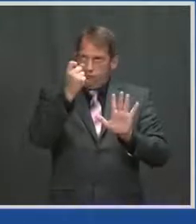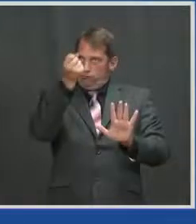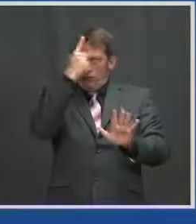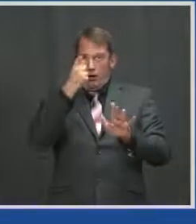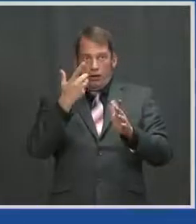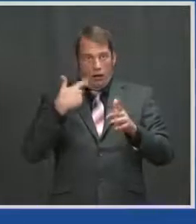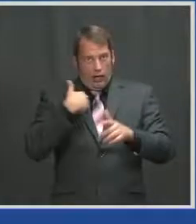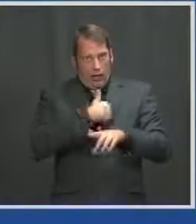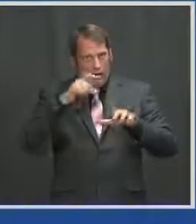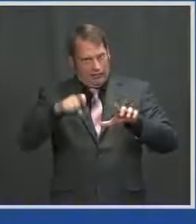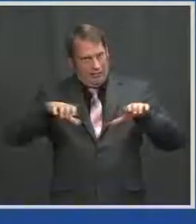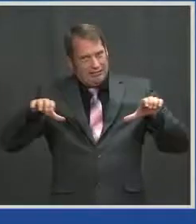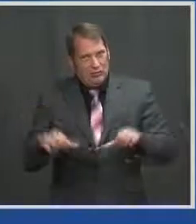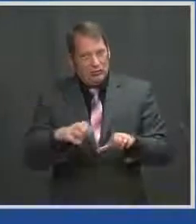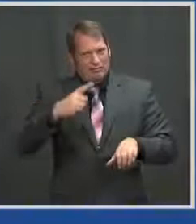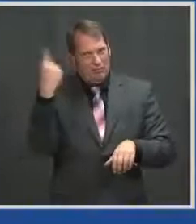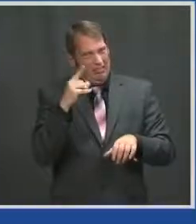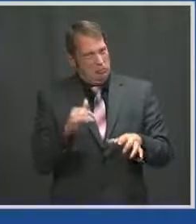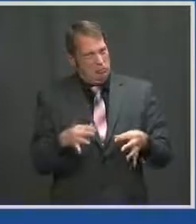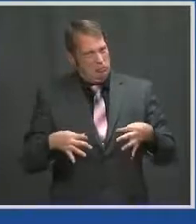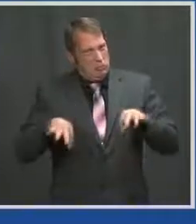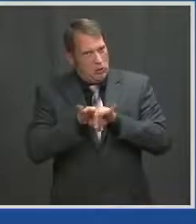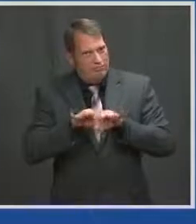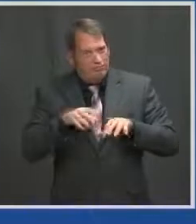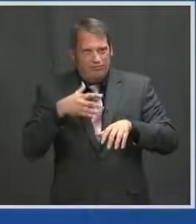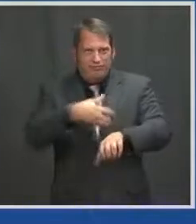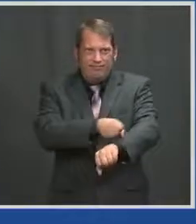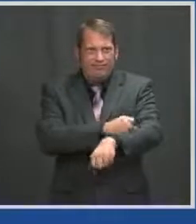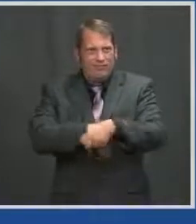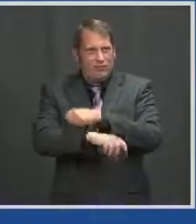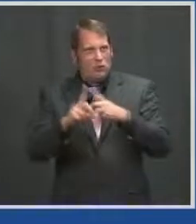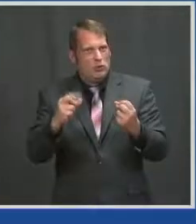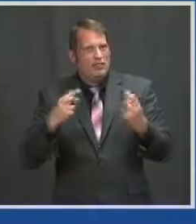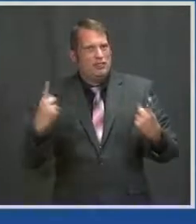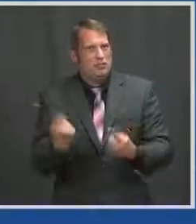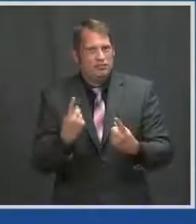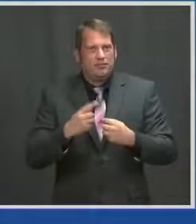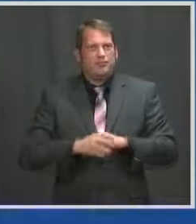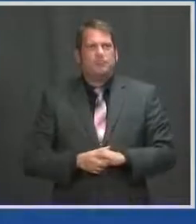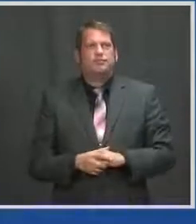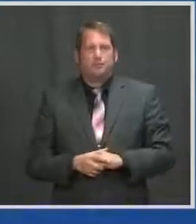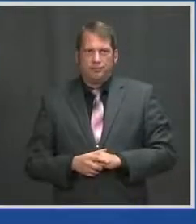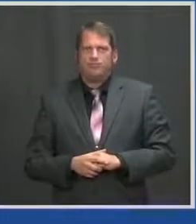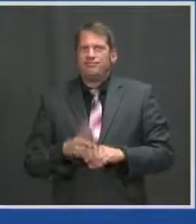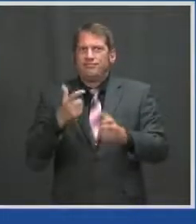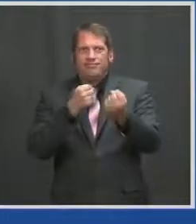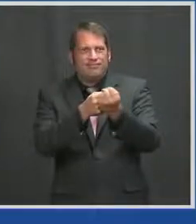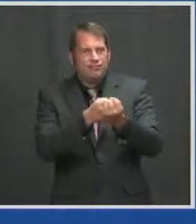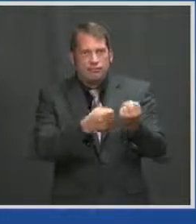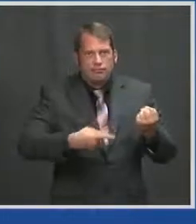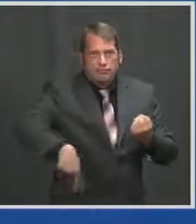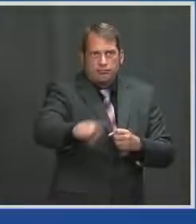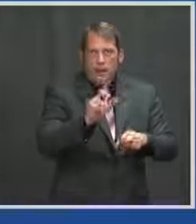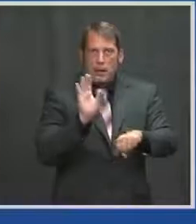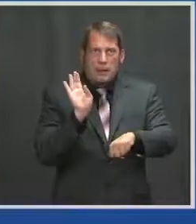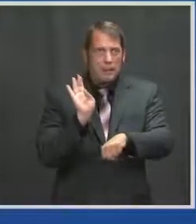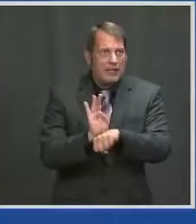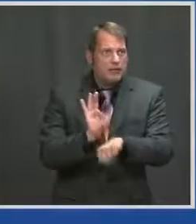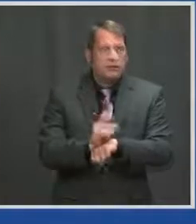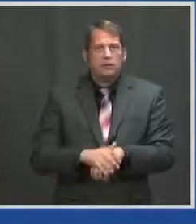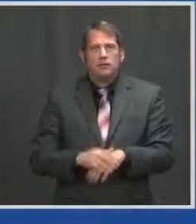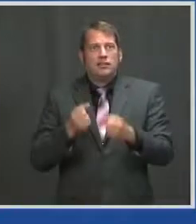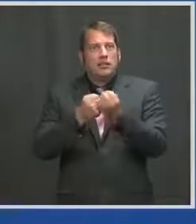hurting, support for small businesses, for child care and school reopening, support to help families put food on the